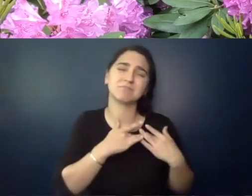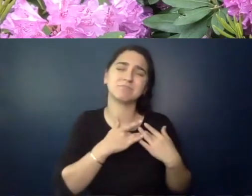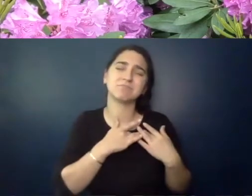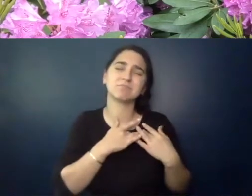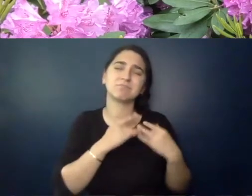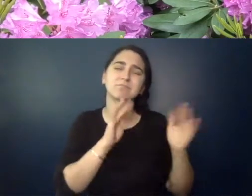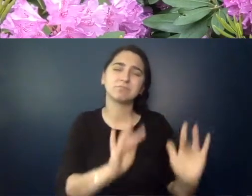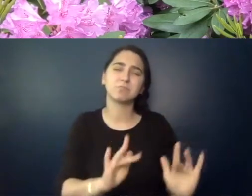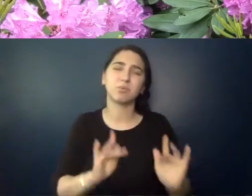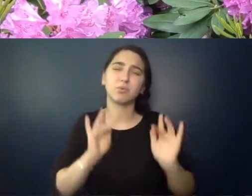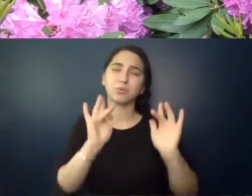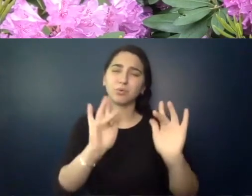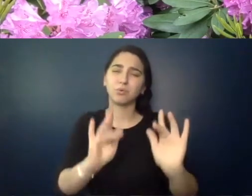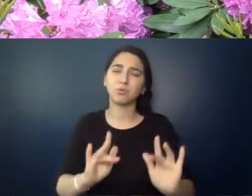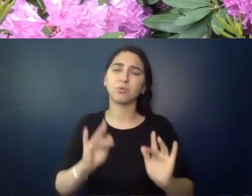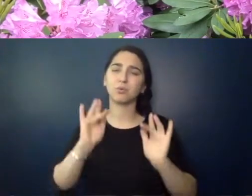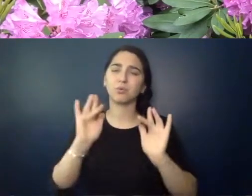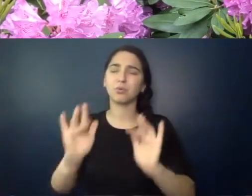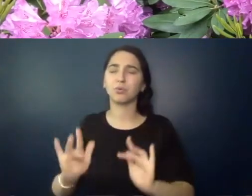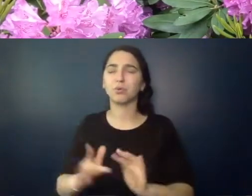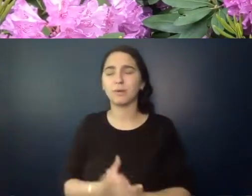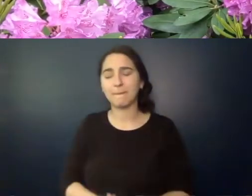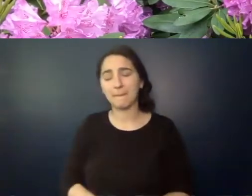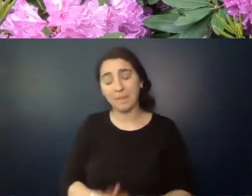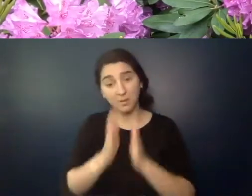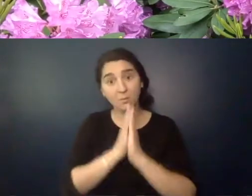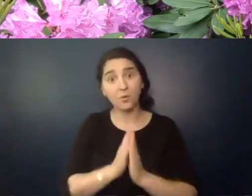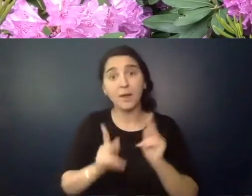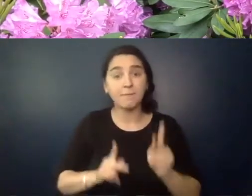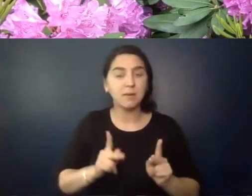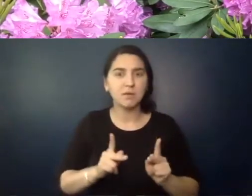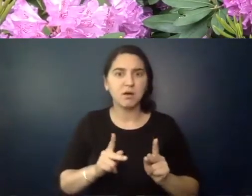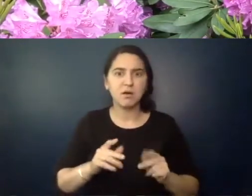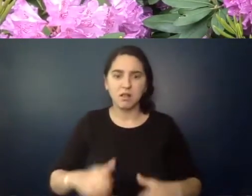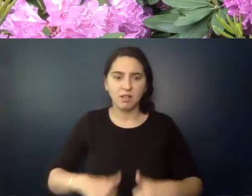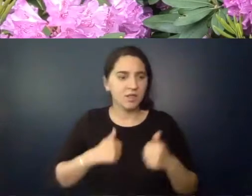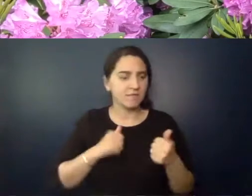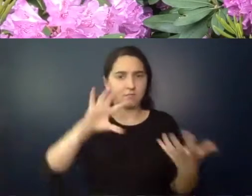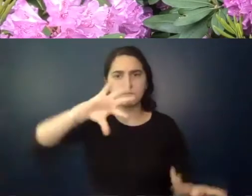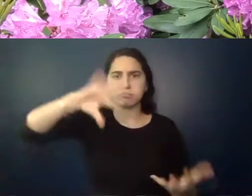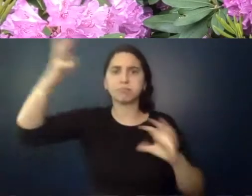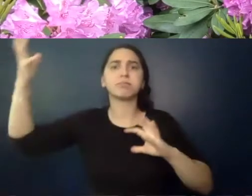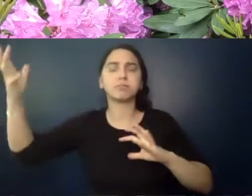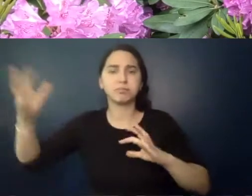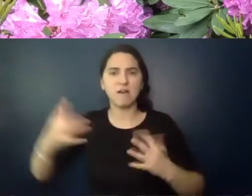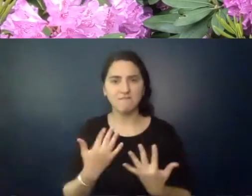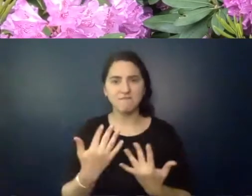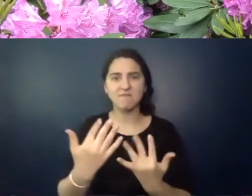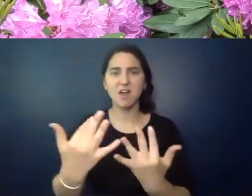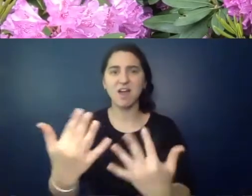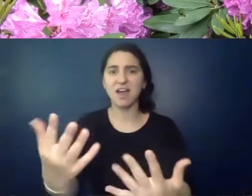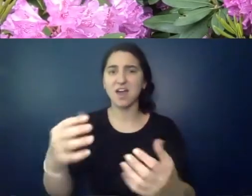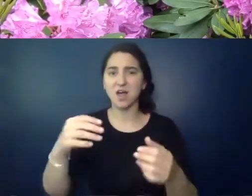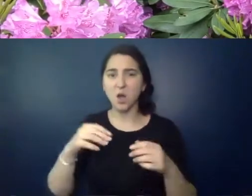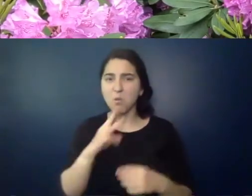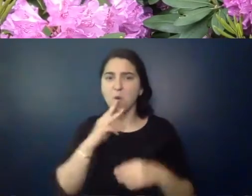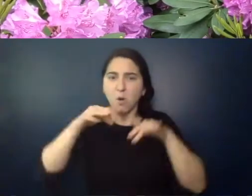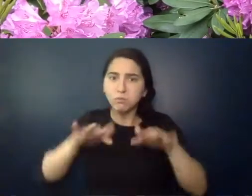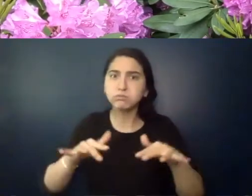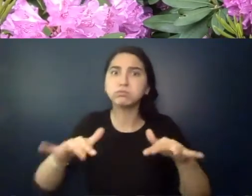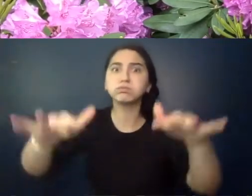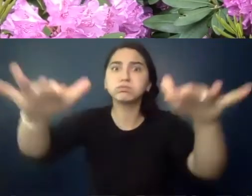We pray for those who are living with storms and floods, fires and droughts throughout the